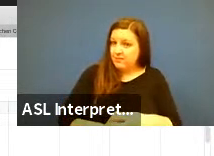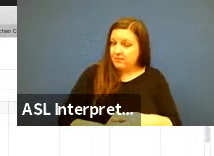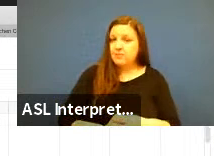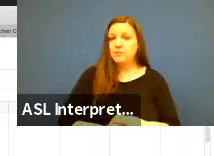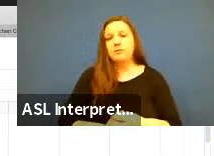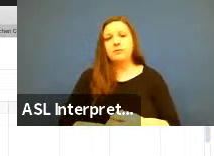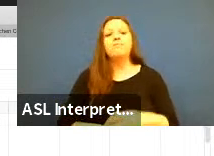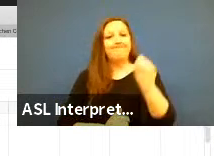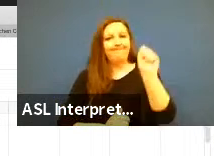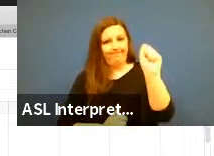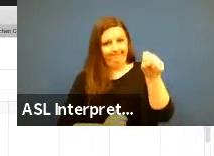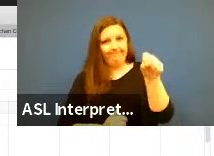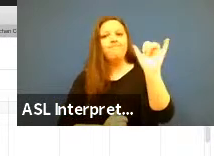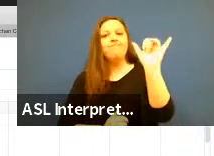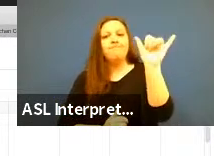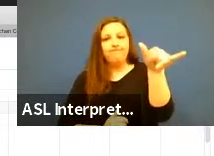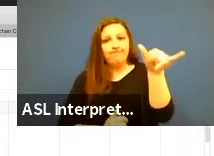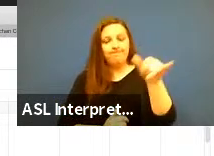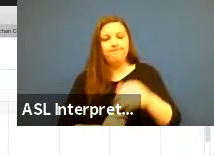Yep.